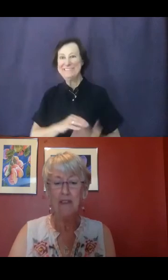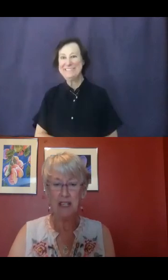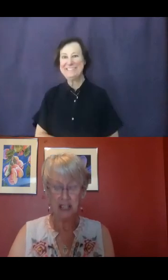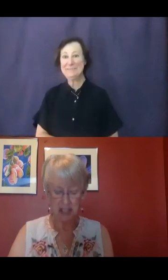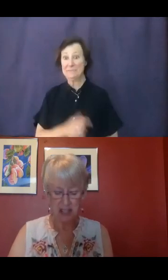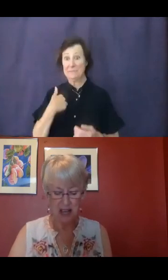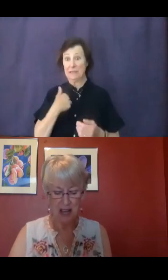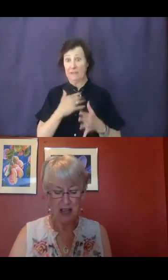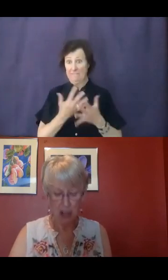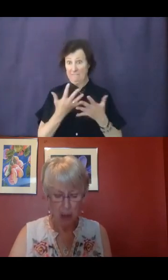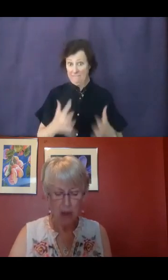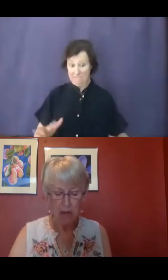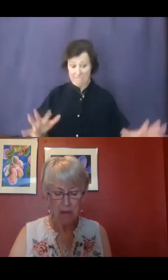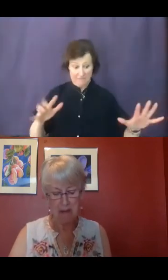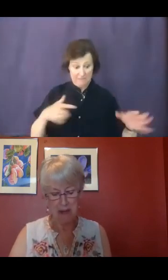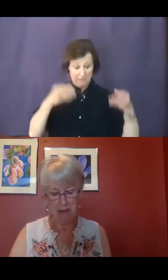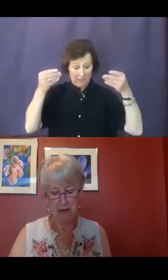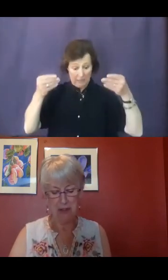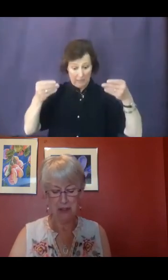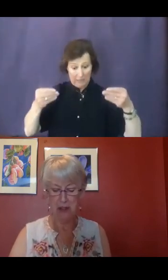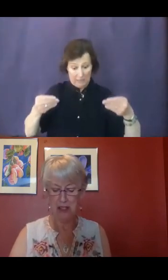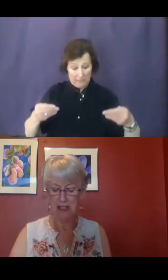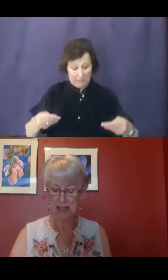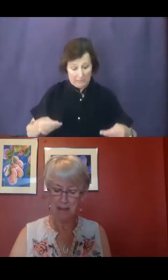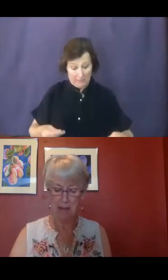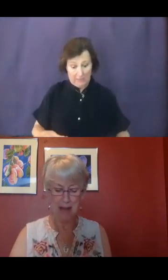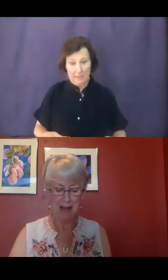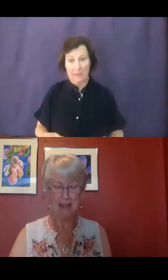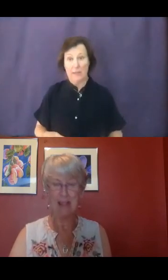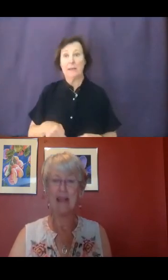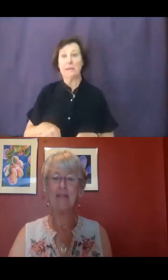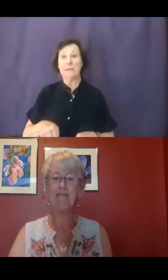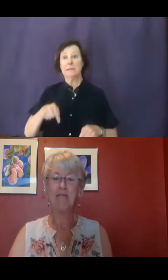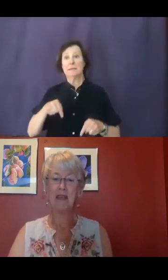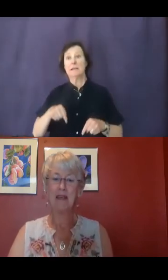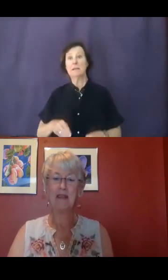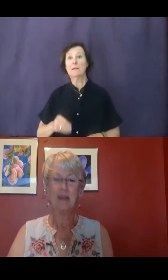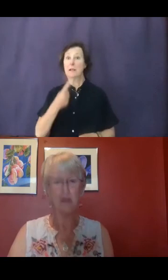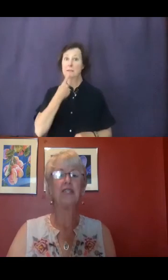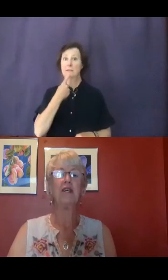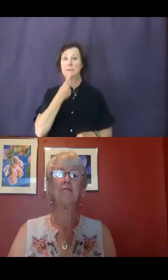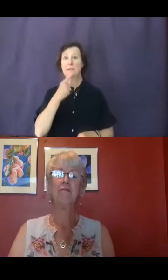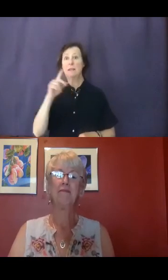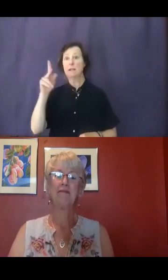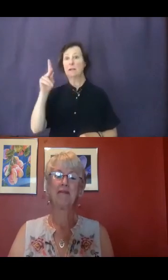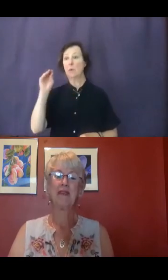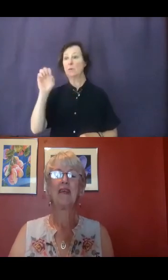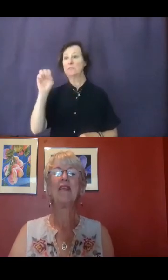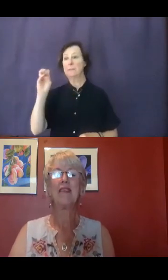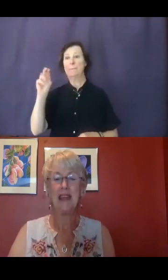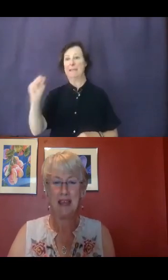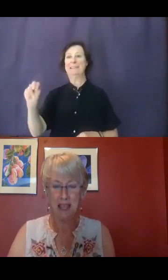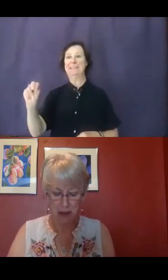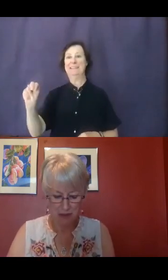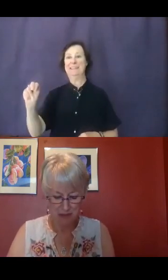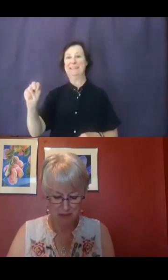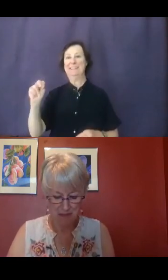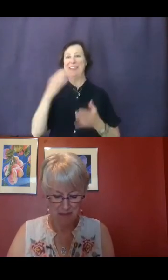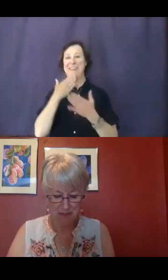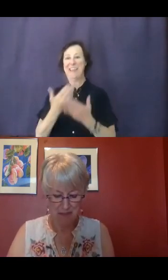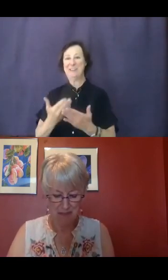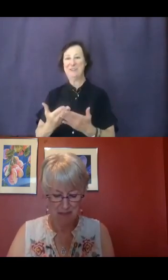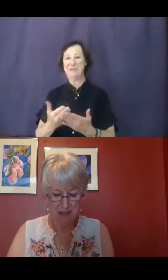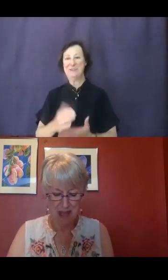I finished, I lowered my papers, took a step back and said, köszönöm, thank you.